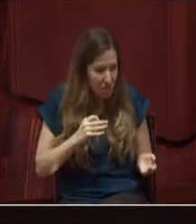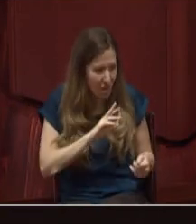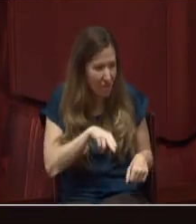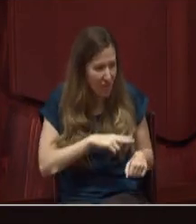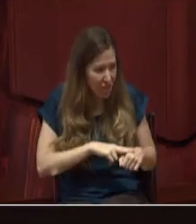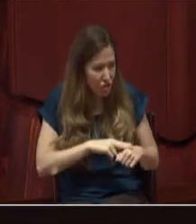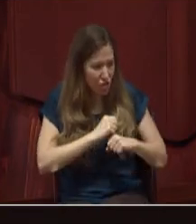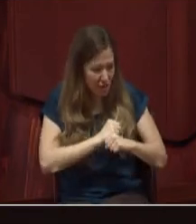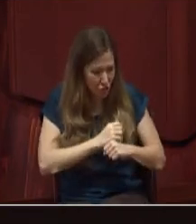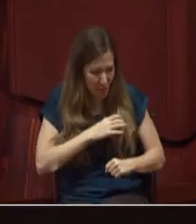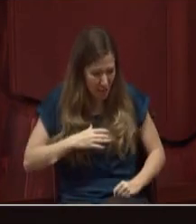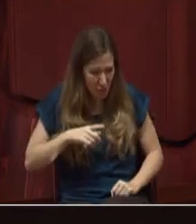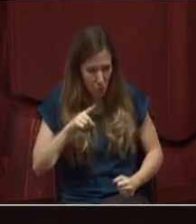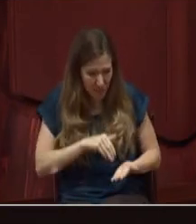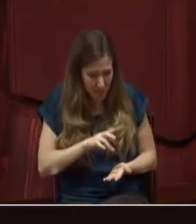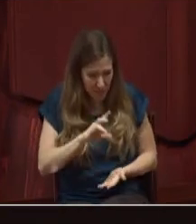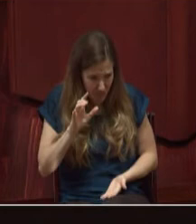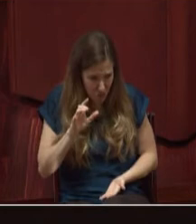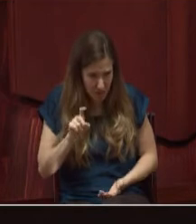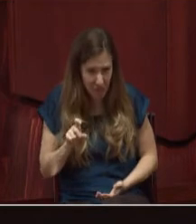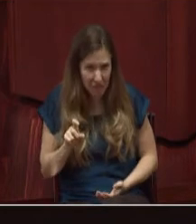become 1,700. When we